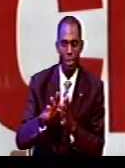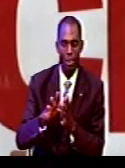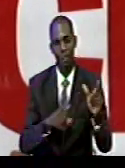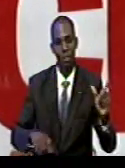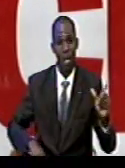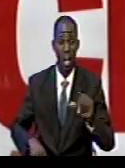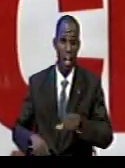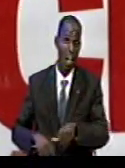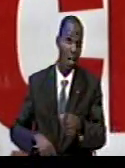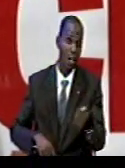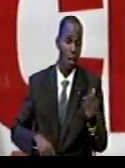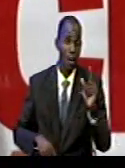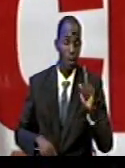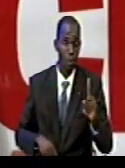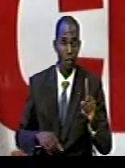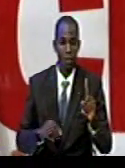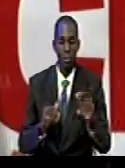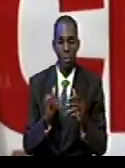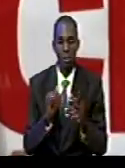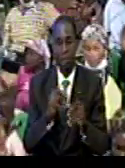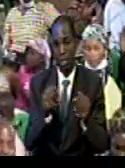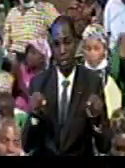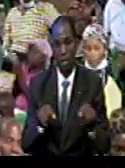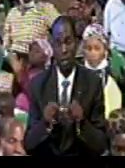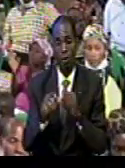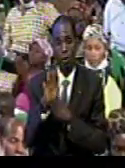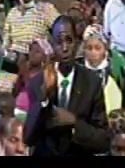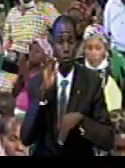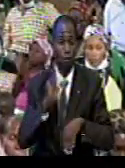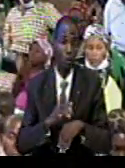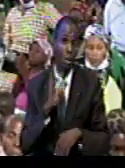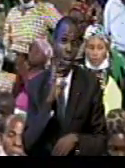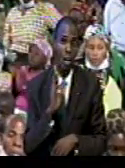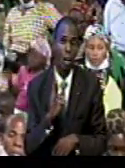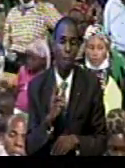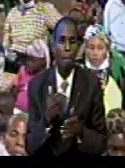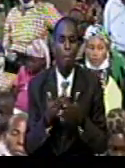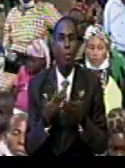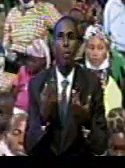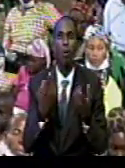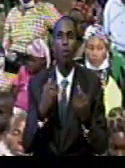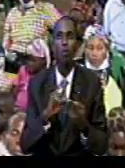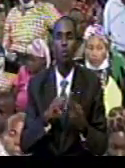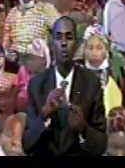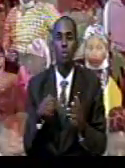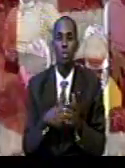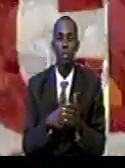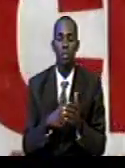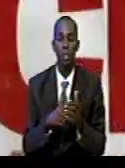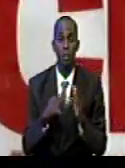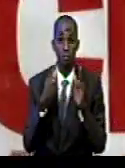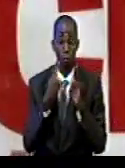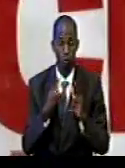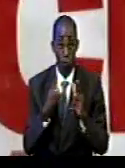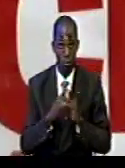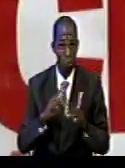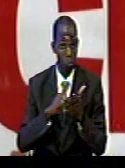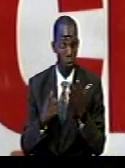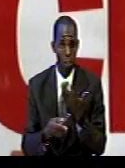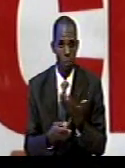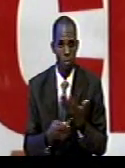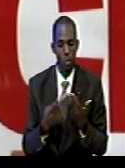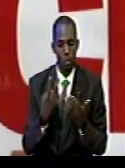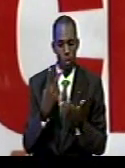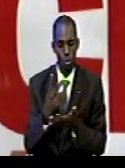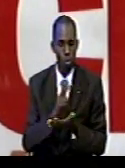Bible. Praise the Lord! Hallelujah. Another one, the area that God touched me, before we come for